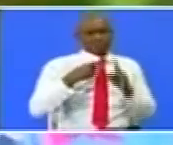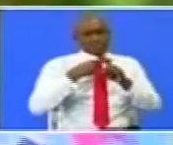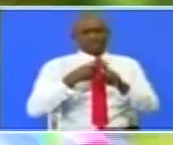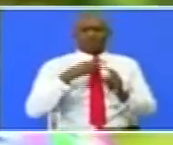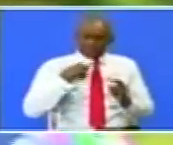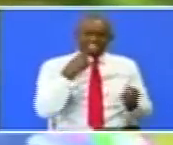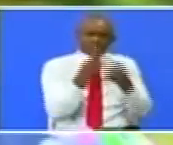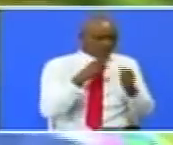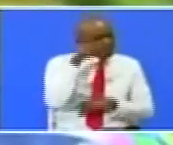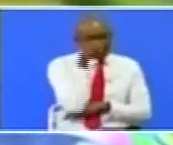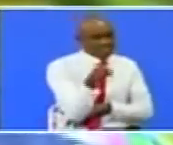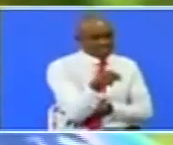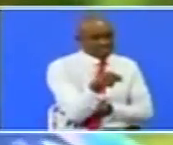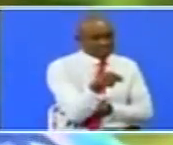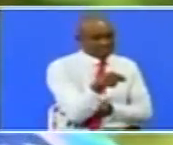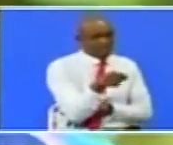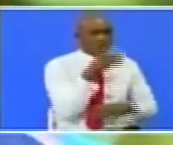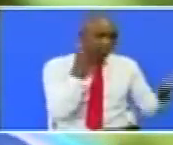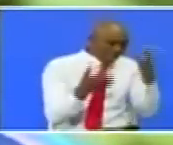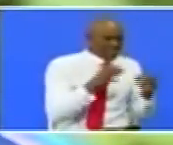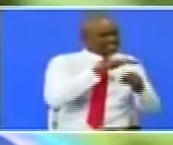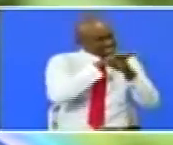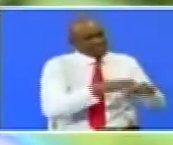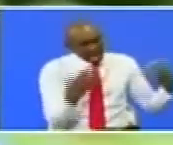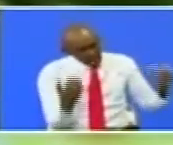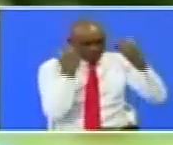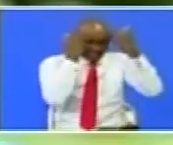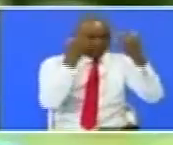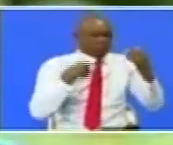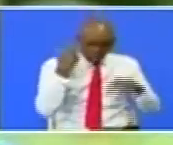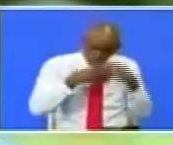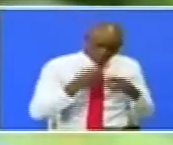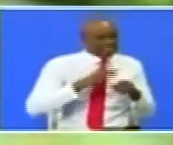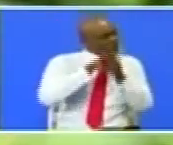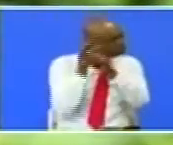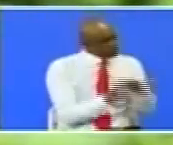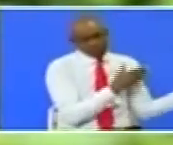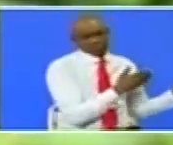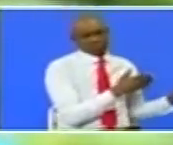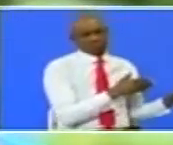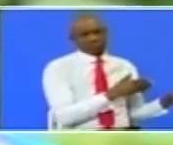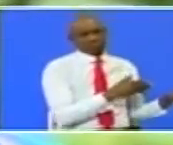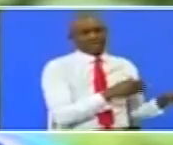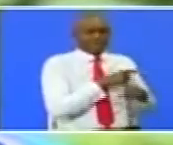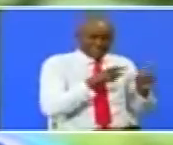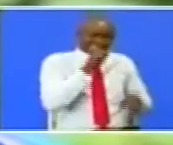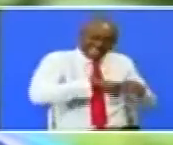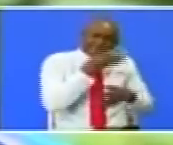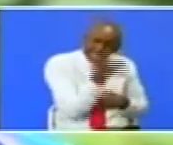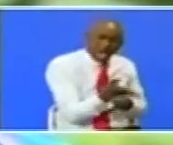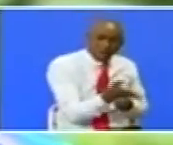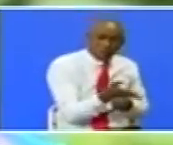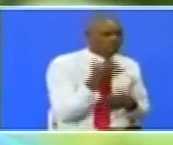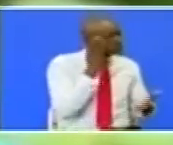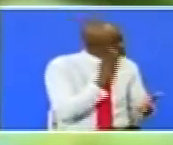stigma all over. No matter how it's brought upon us, we always find a way to fight it back. But this time round,